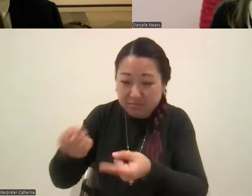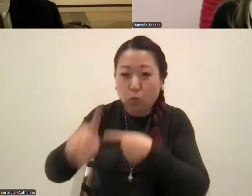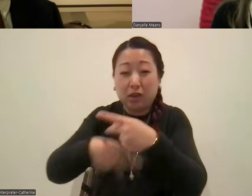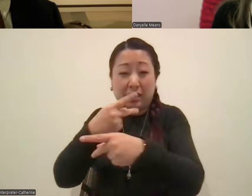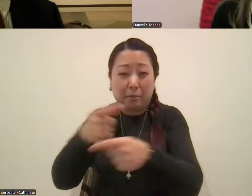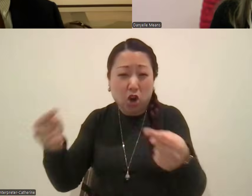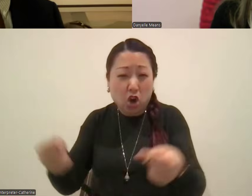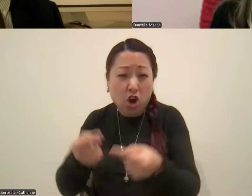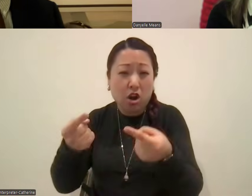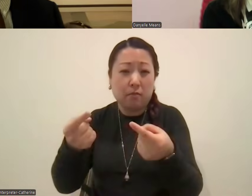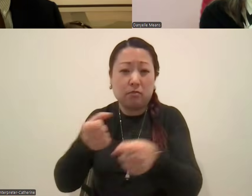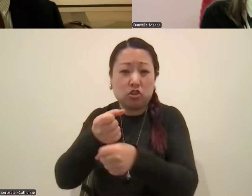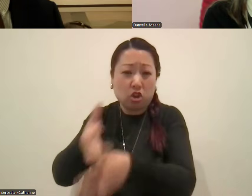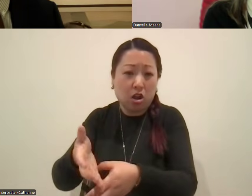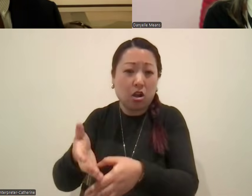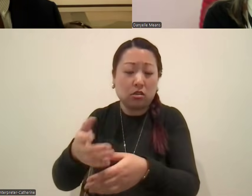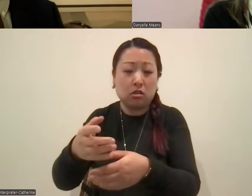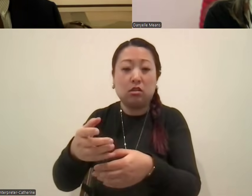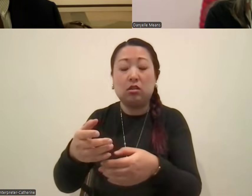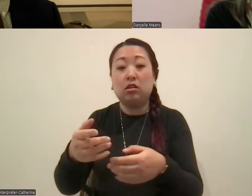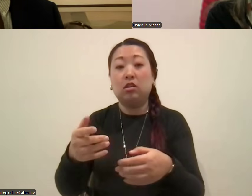understanding that these